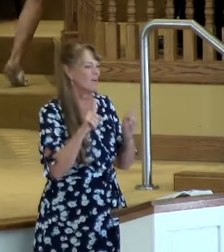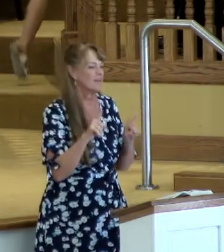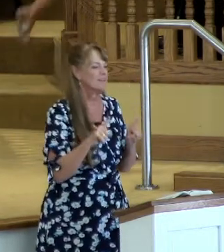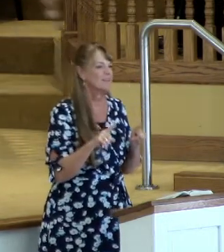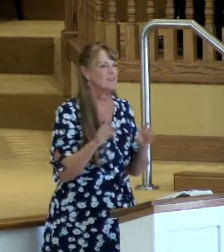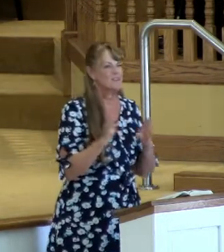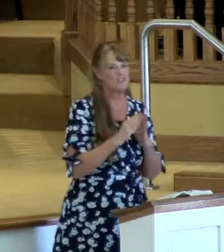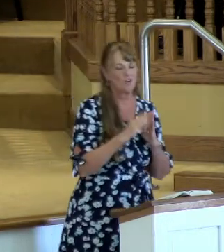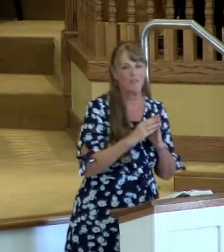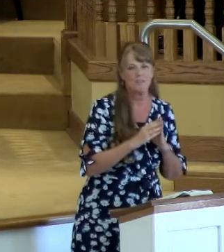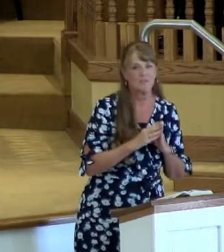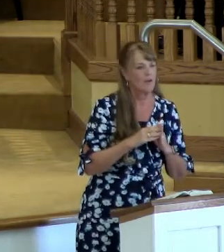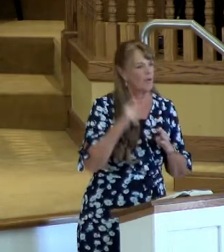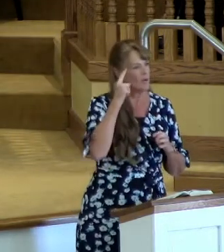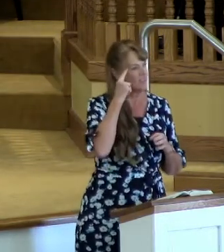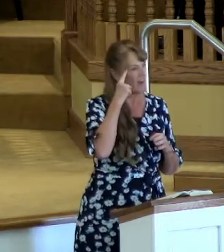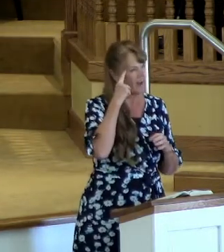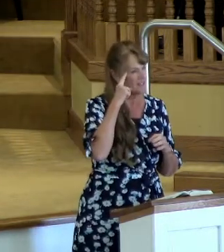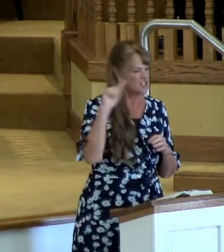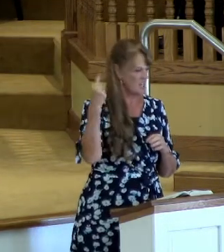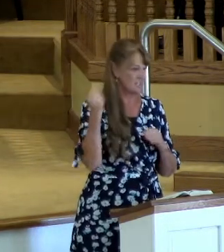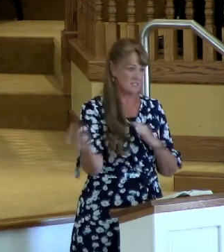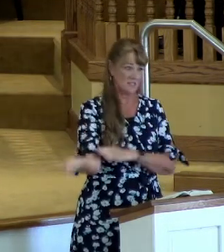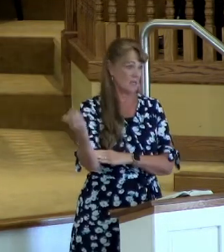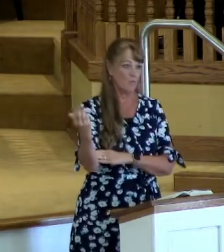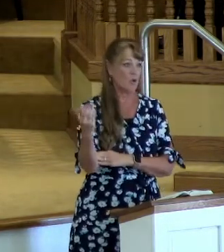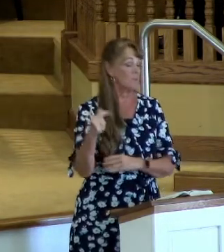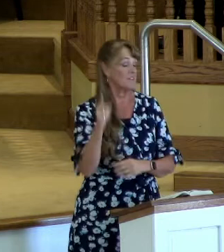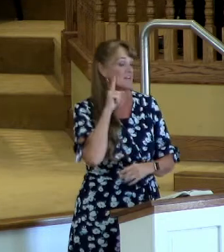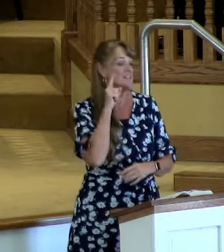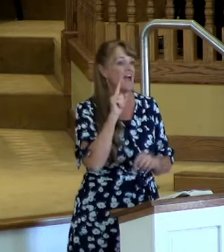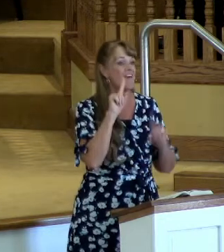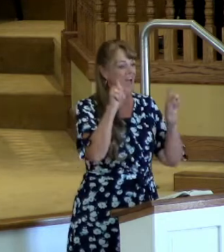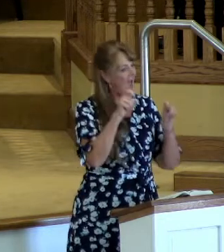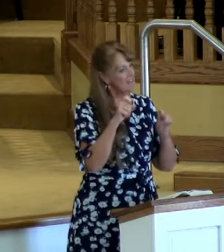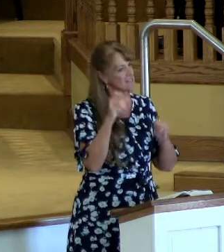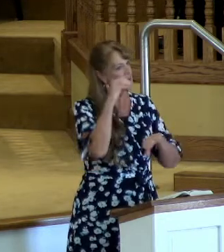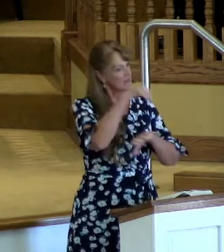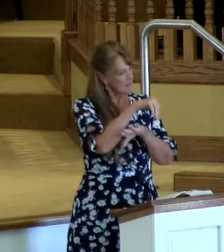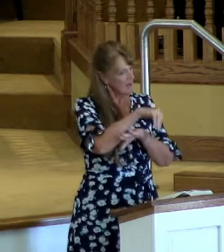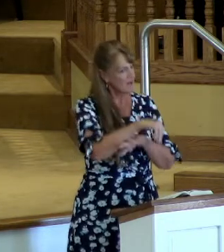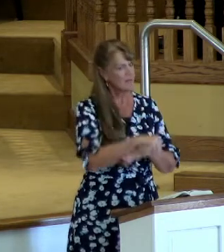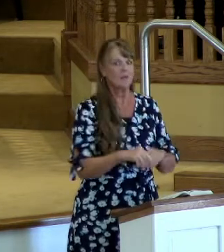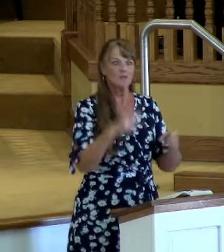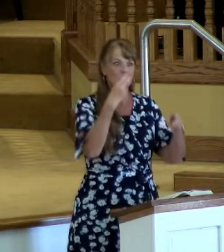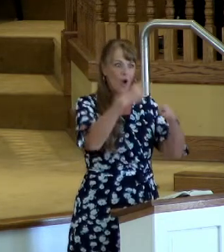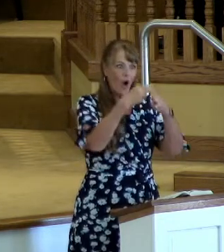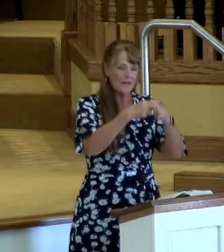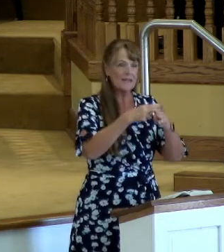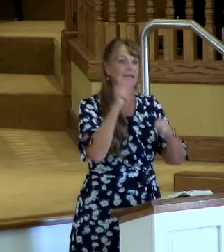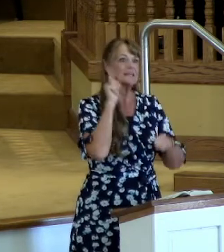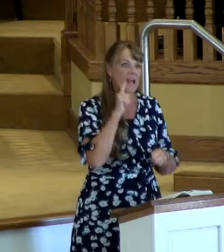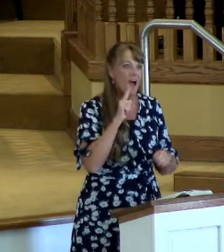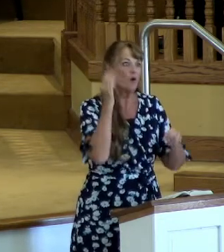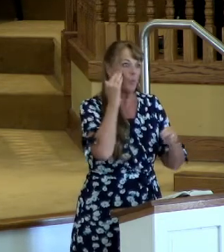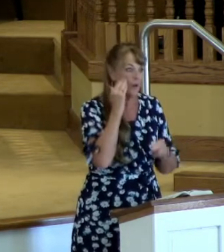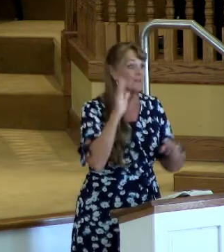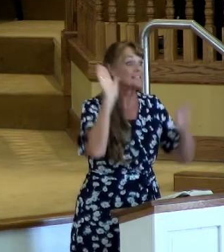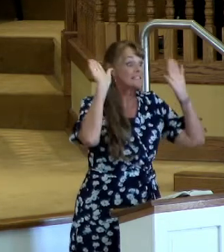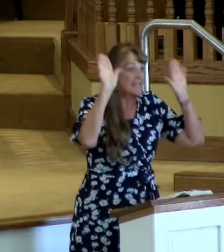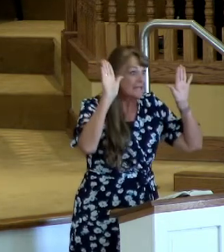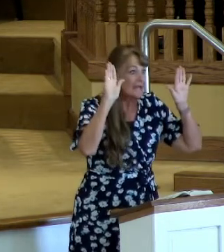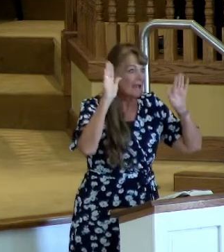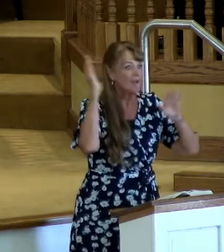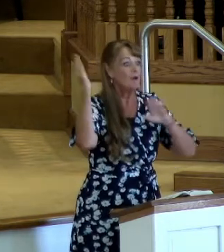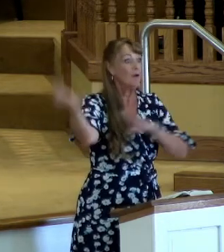thought we would just do it Sunday morning, but the deaf have requested to go ahead and make it. If we're calling it Deaf Awareness Sunday, it's not just going to be Deaf Awareness Sunday AM, Deaf Awareness Sunday PM. It's